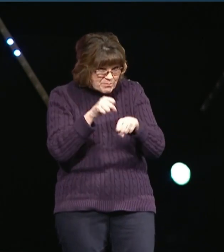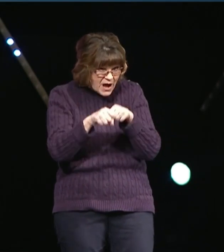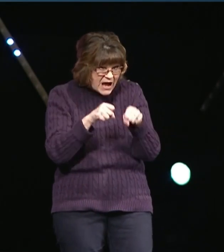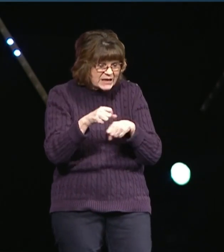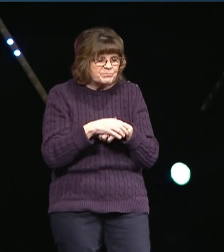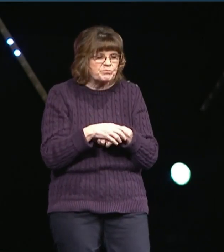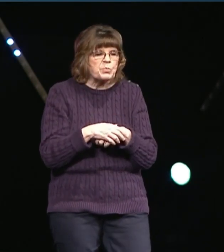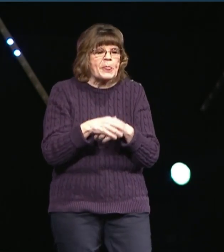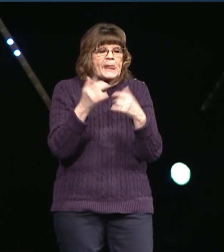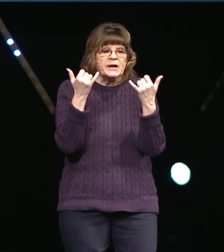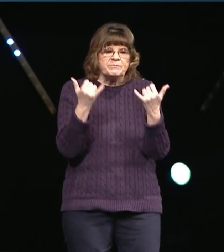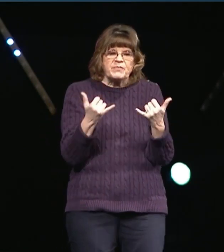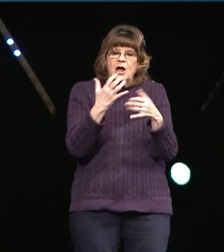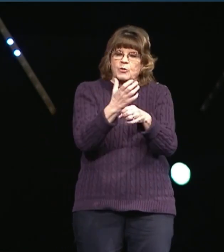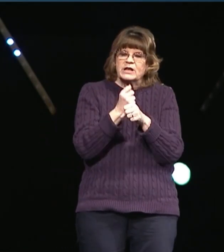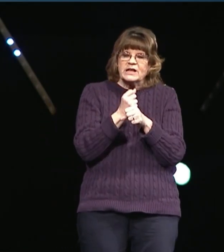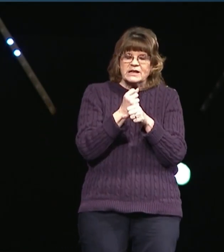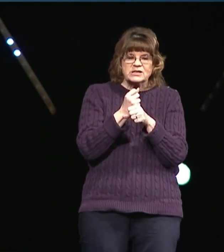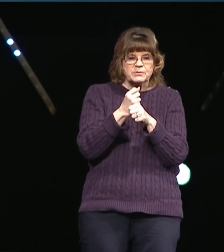the members of that